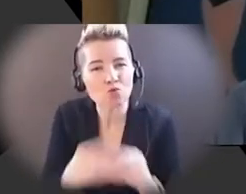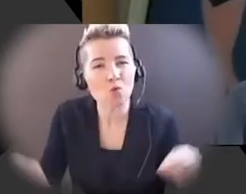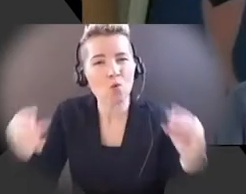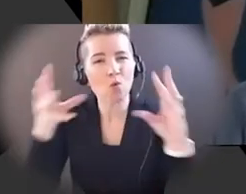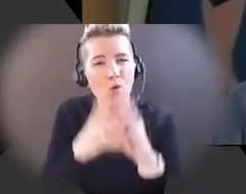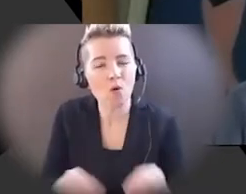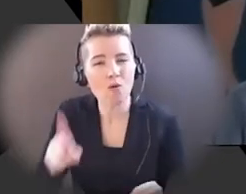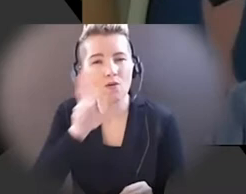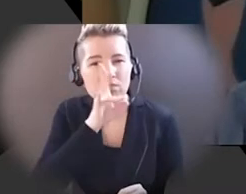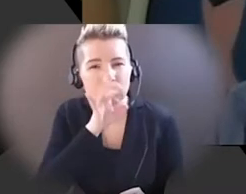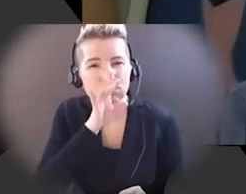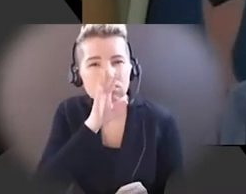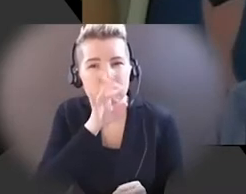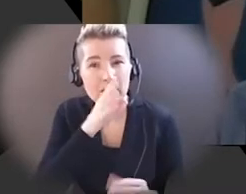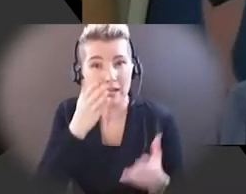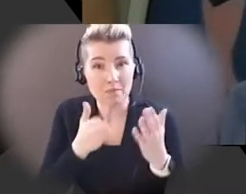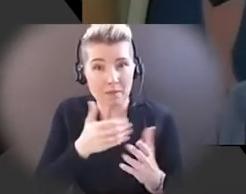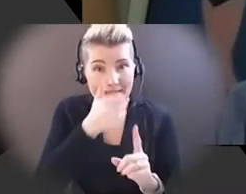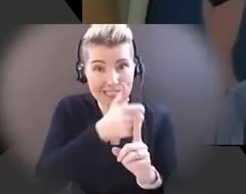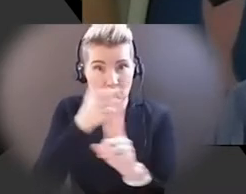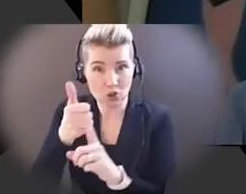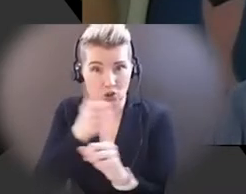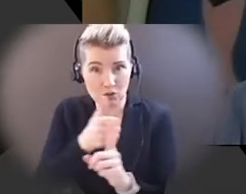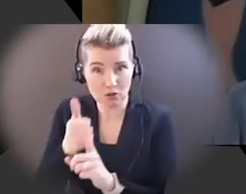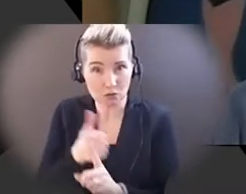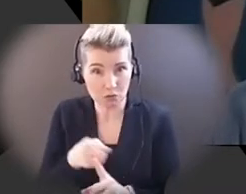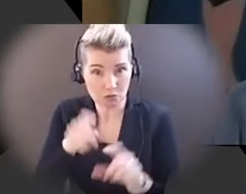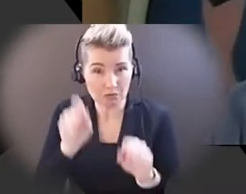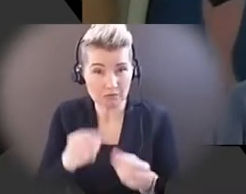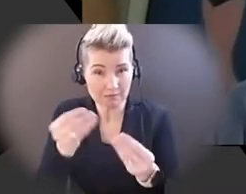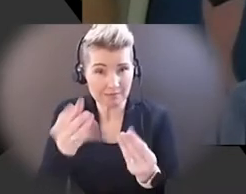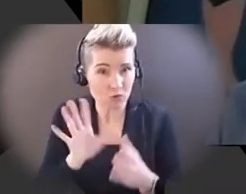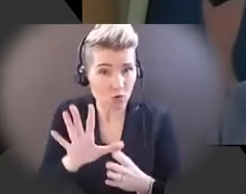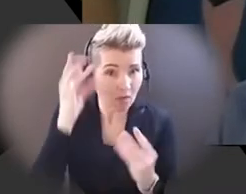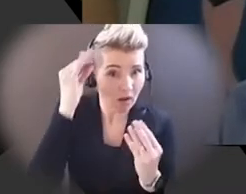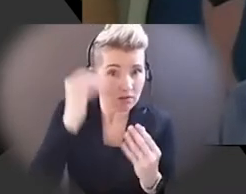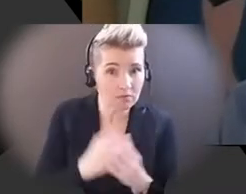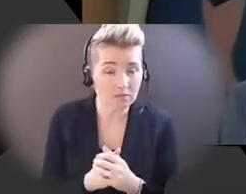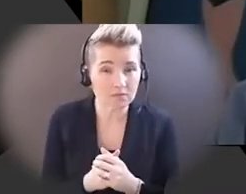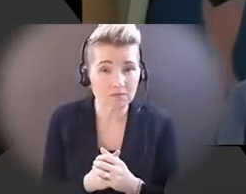So if you wanted to each go around and maybe give your thoughts on that.